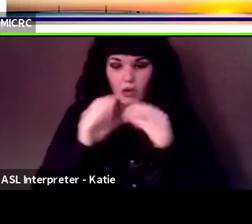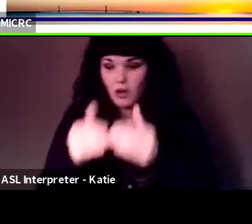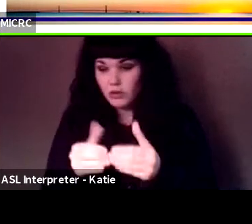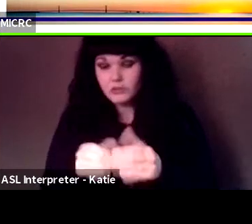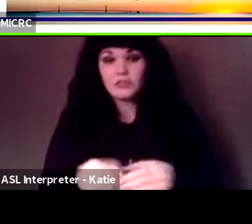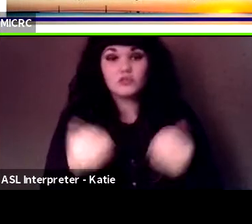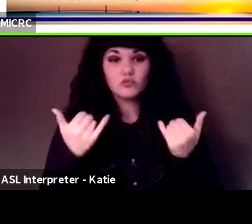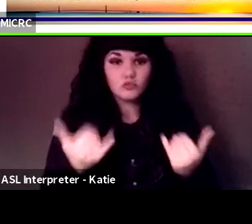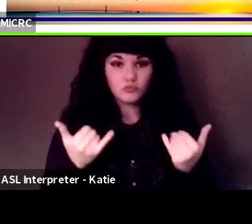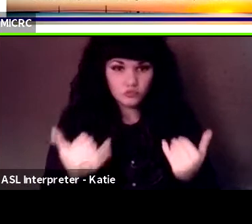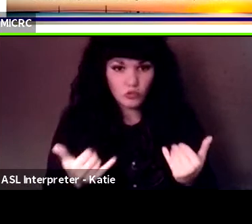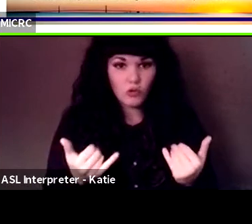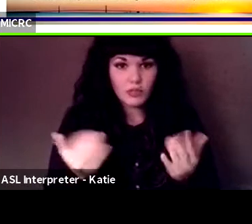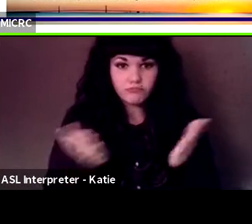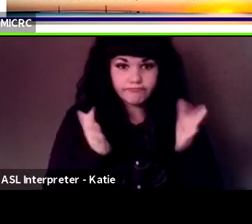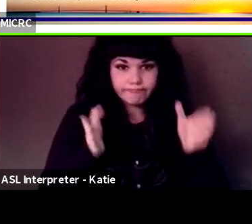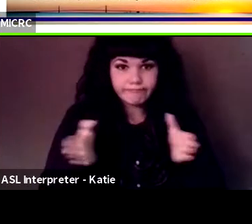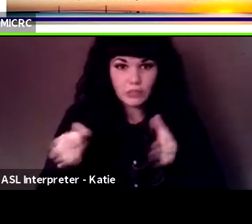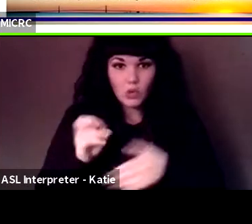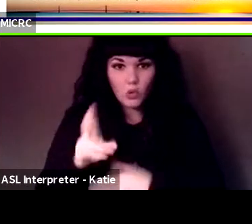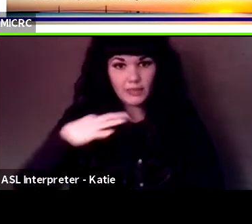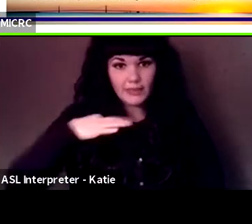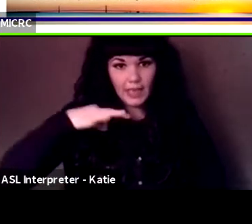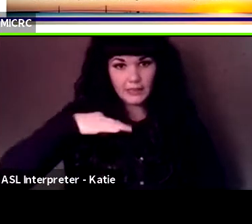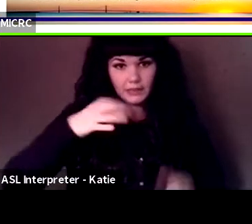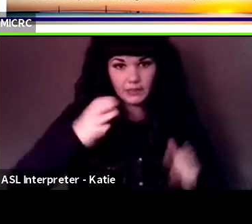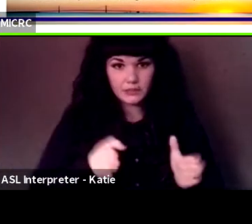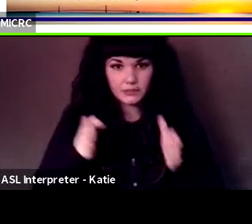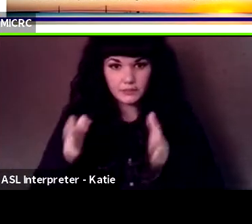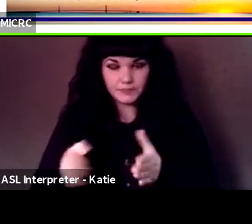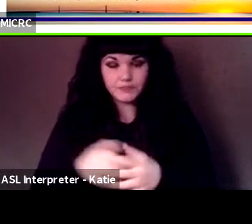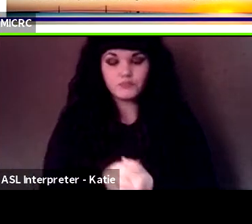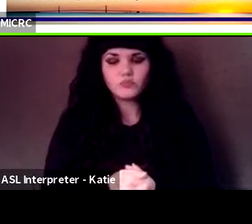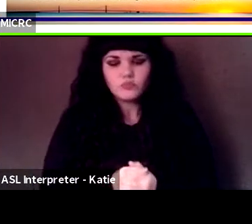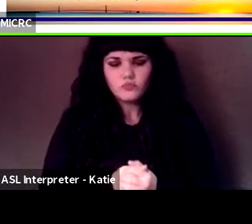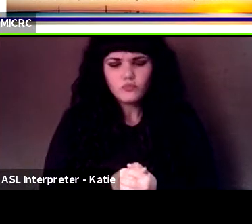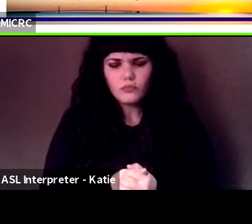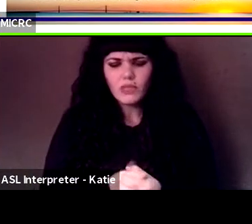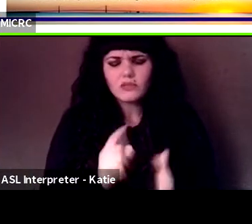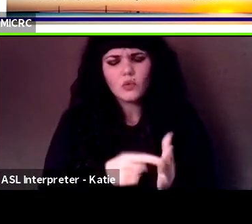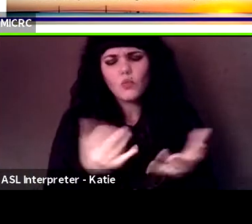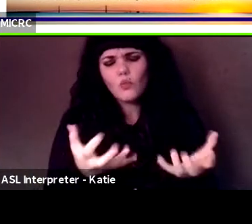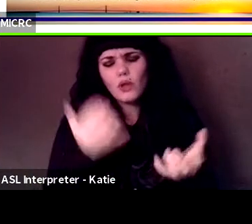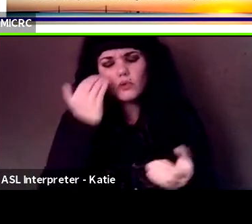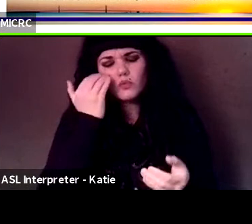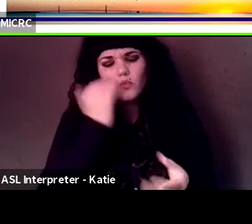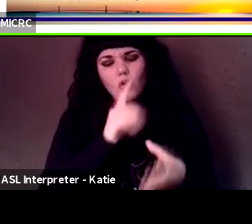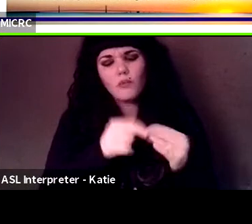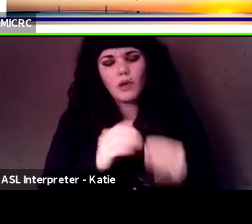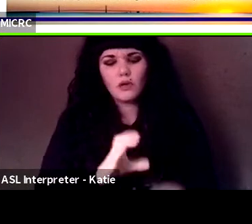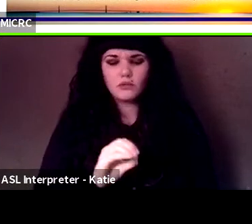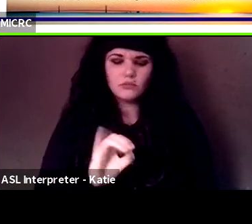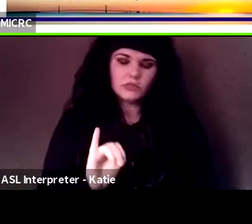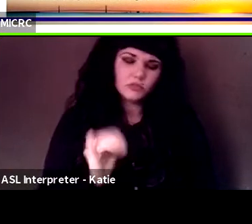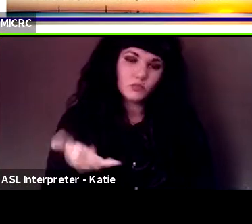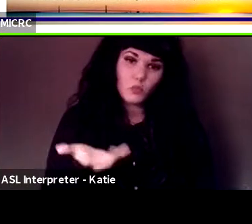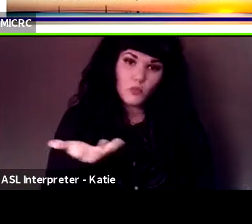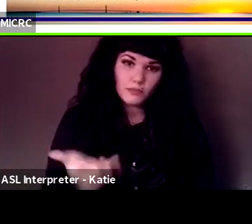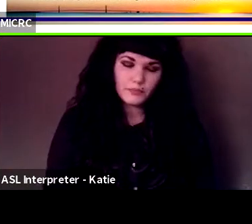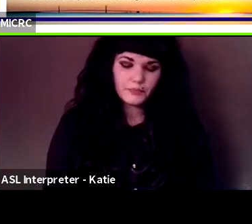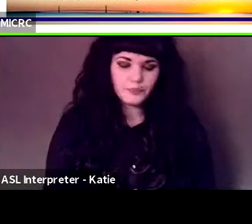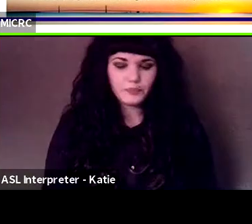or candidates. So what would we want to know about a community of interest? In order